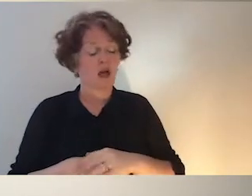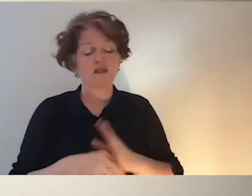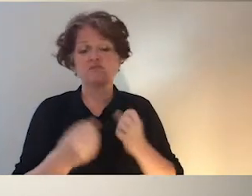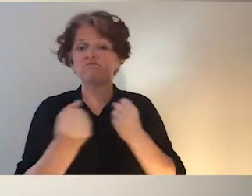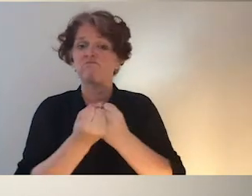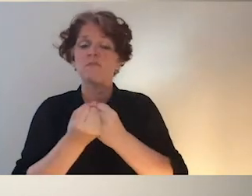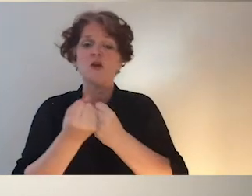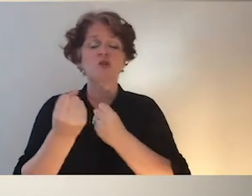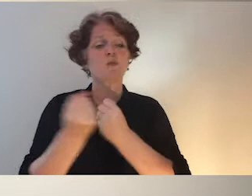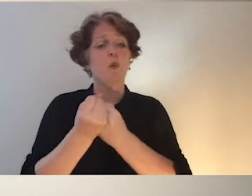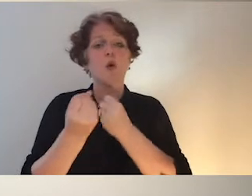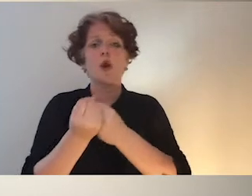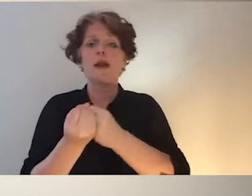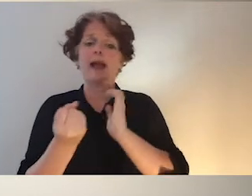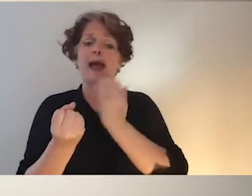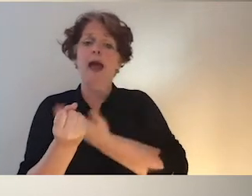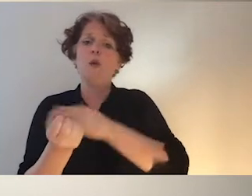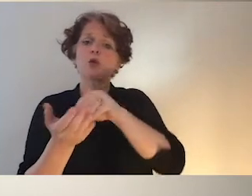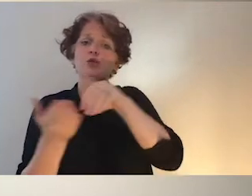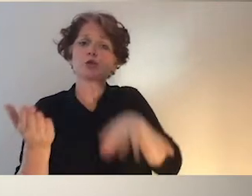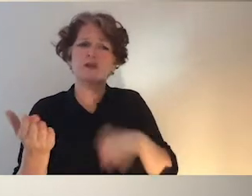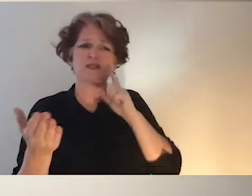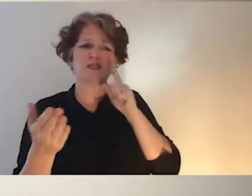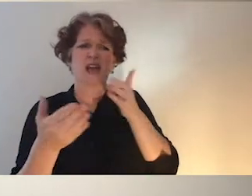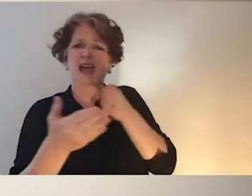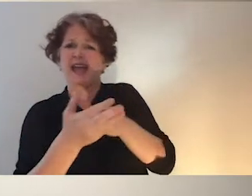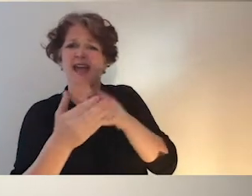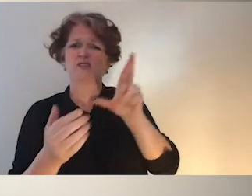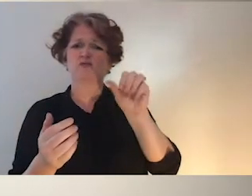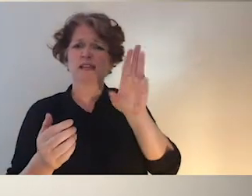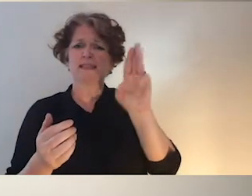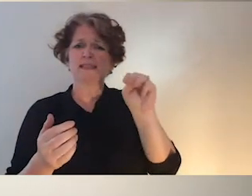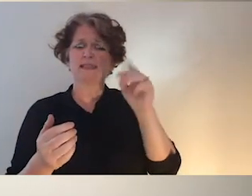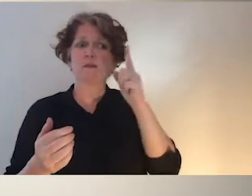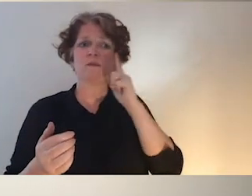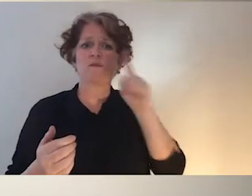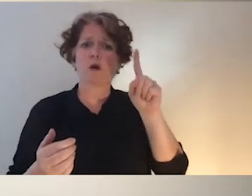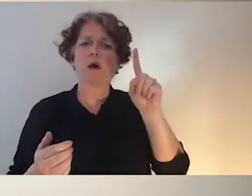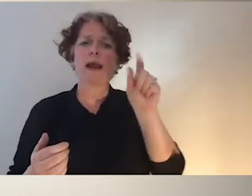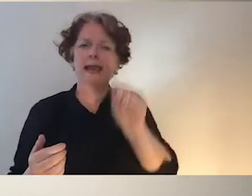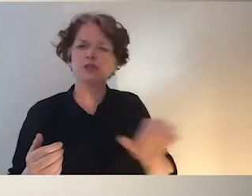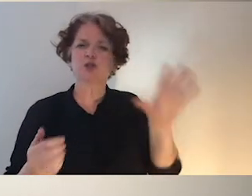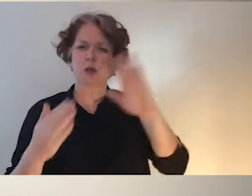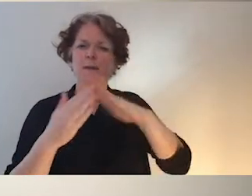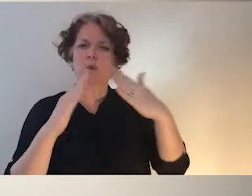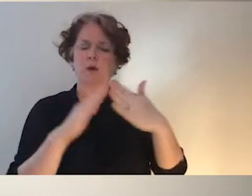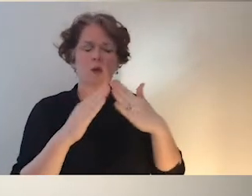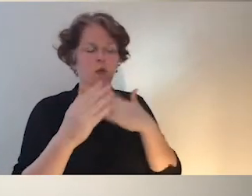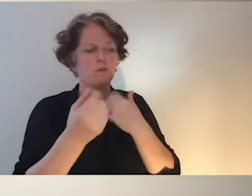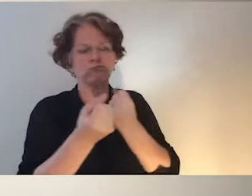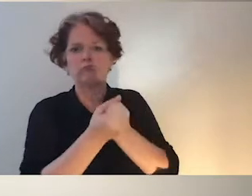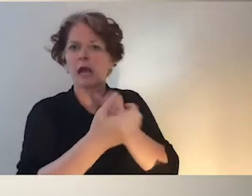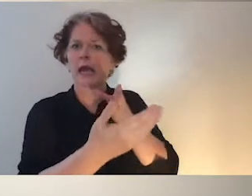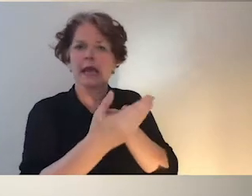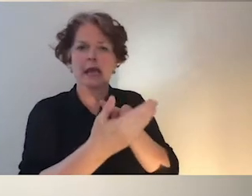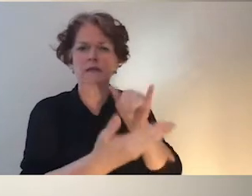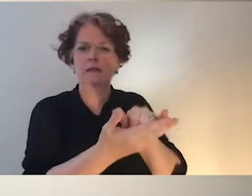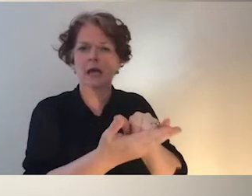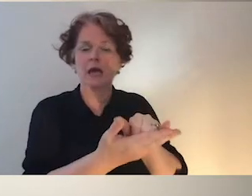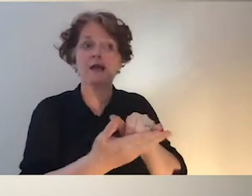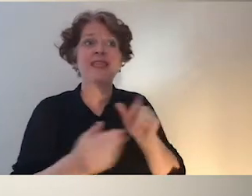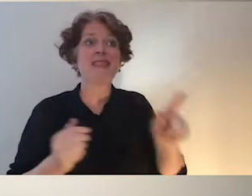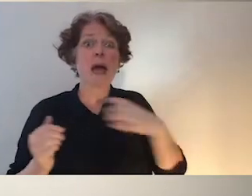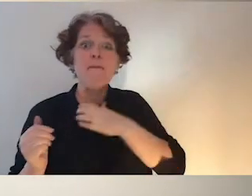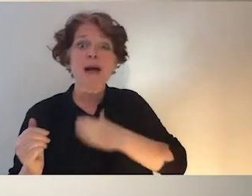with our classmates against racism towards the Asian community. Our class proved that the same passion that brought